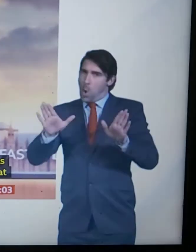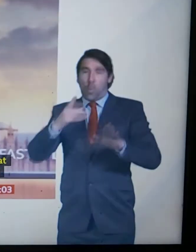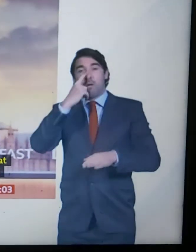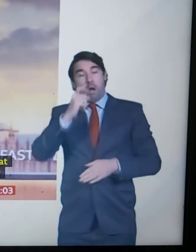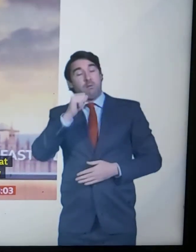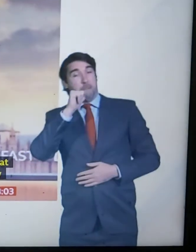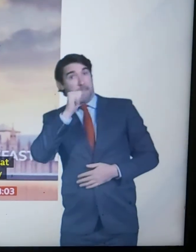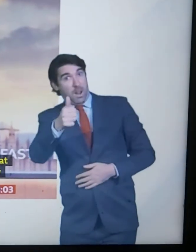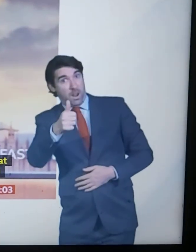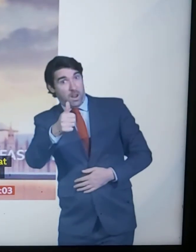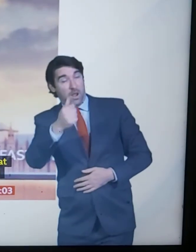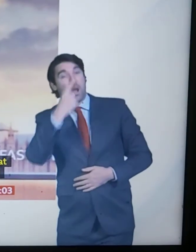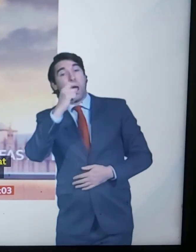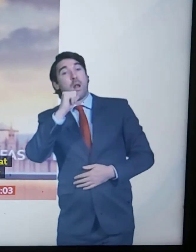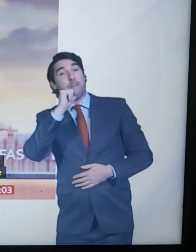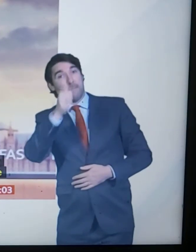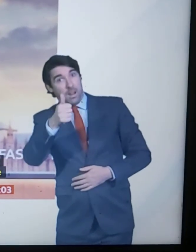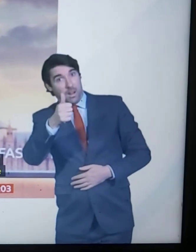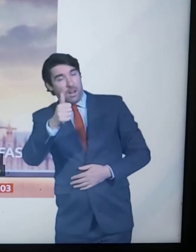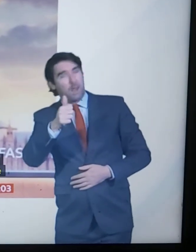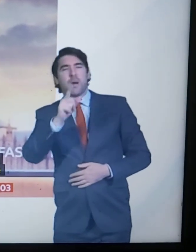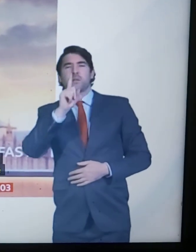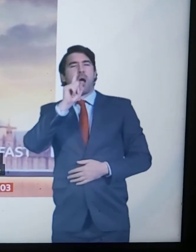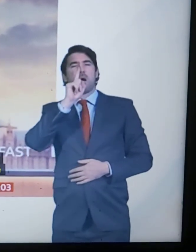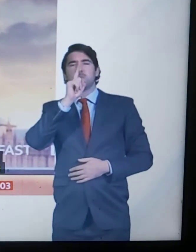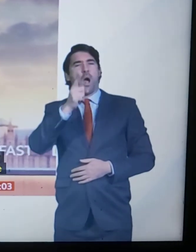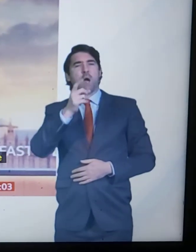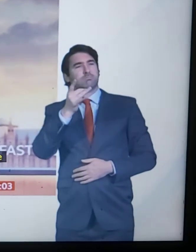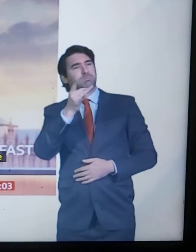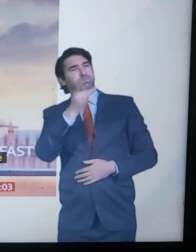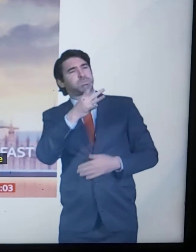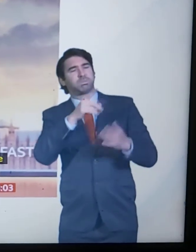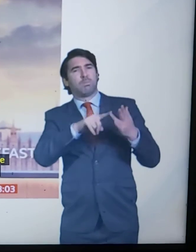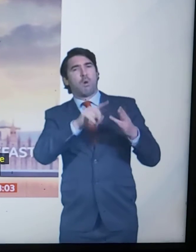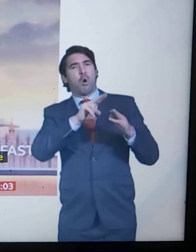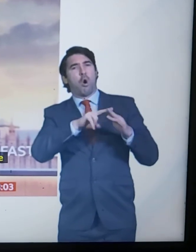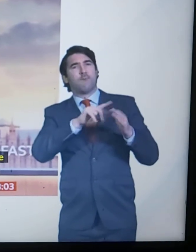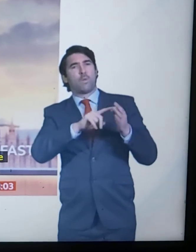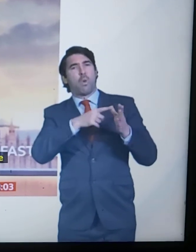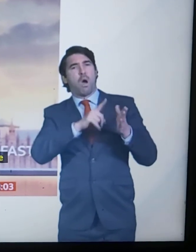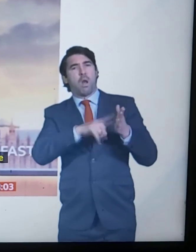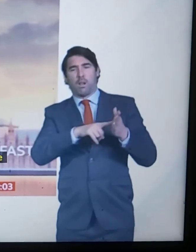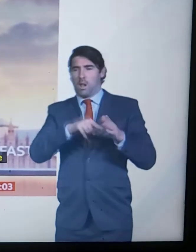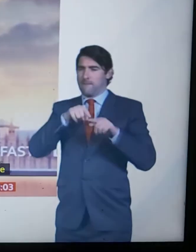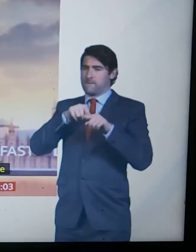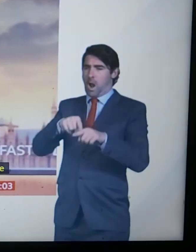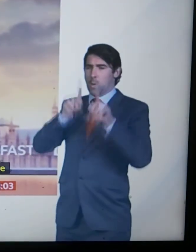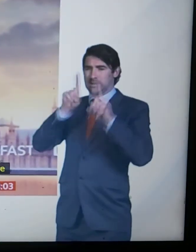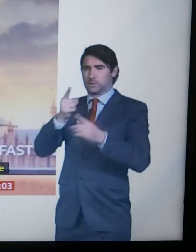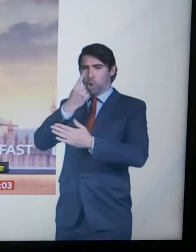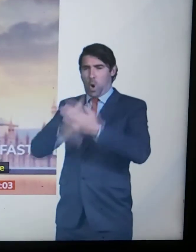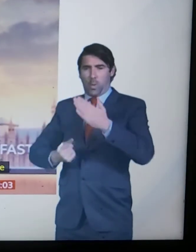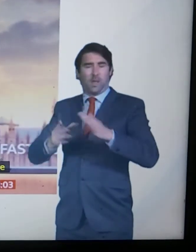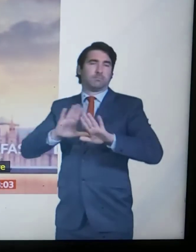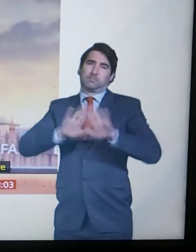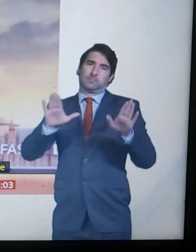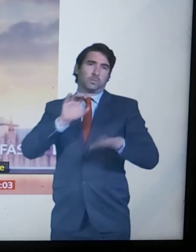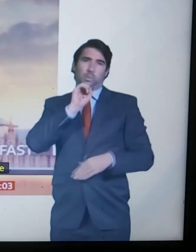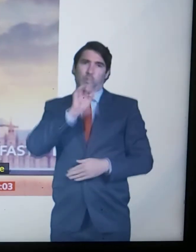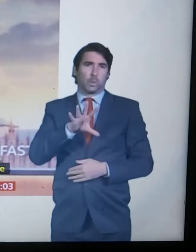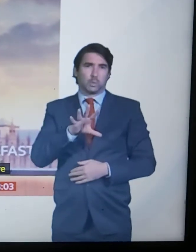appeals process, as he put it, but there are big questions still this morning about how that appeals process will work, how long students and schools